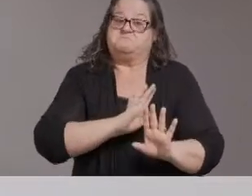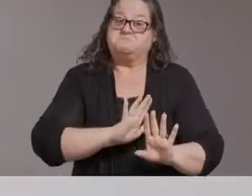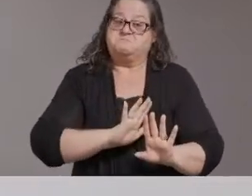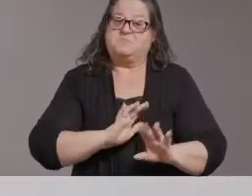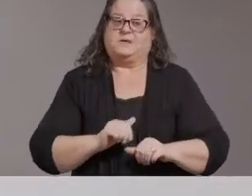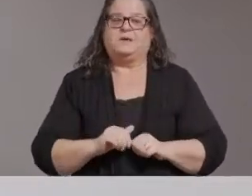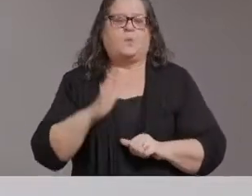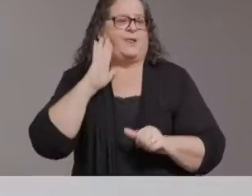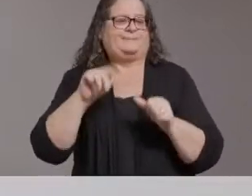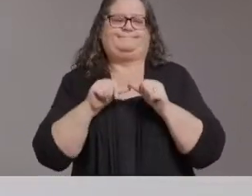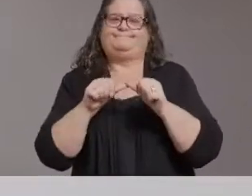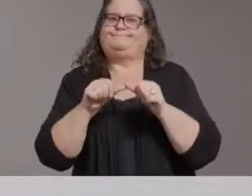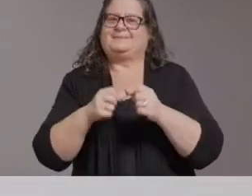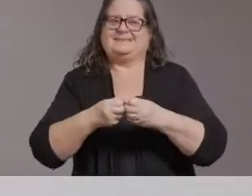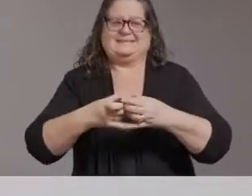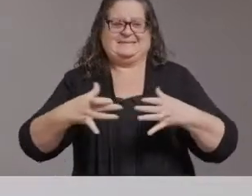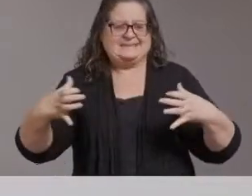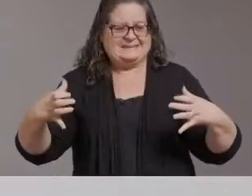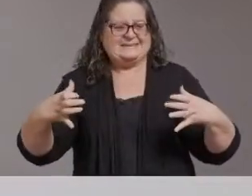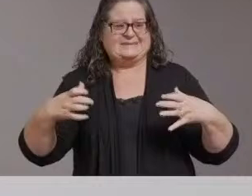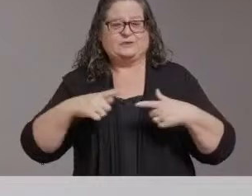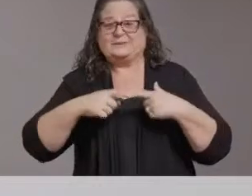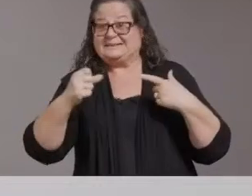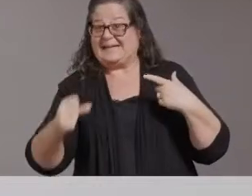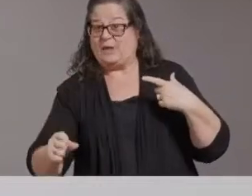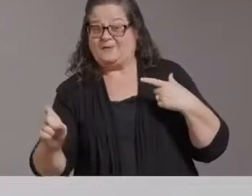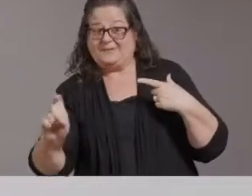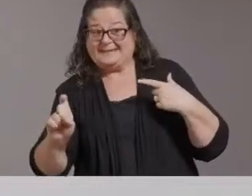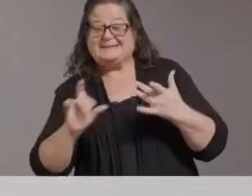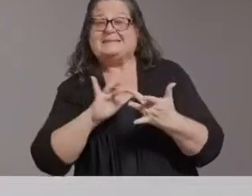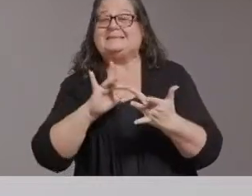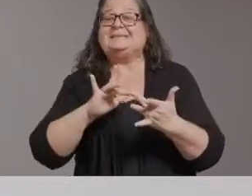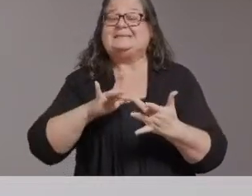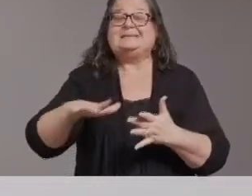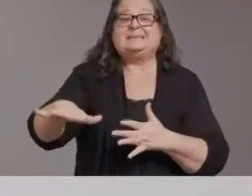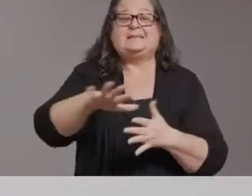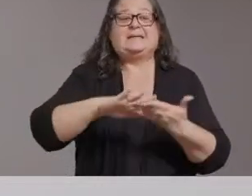efforts into the South Phoenix area to reach more of those communities.